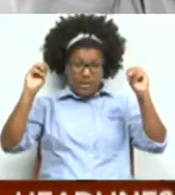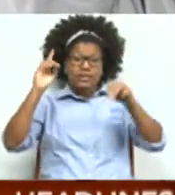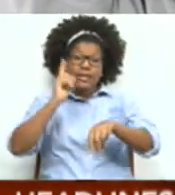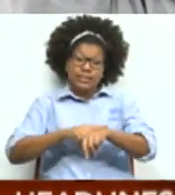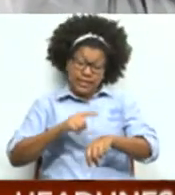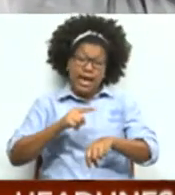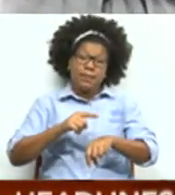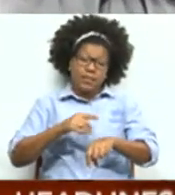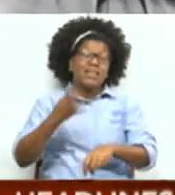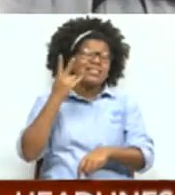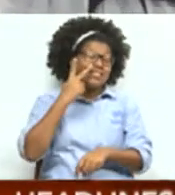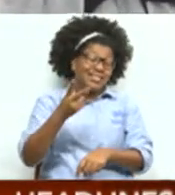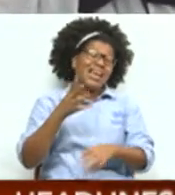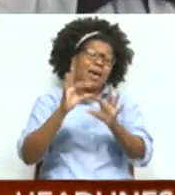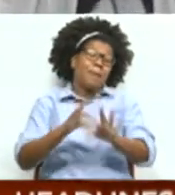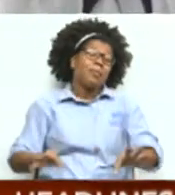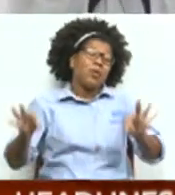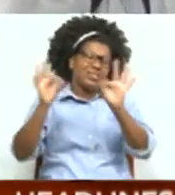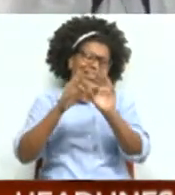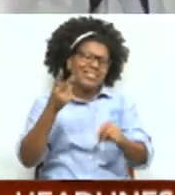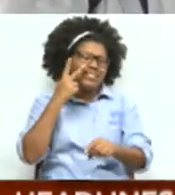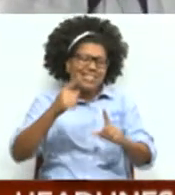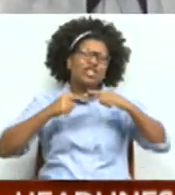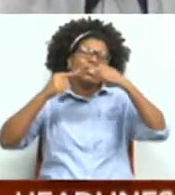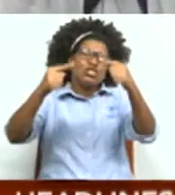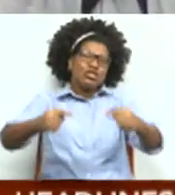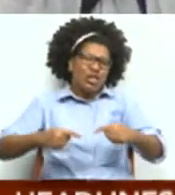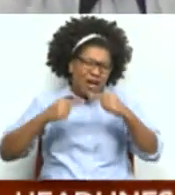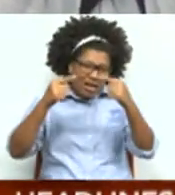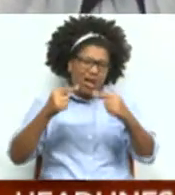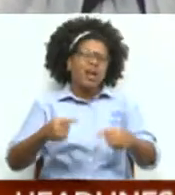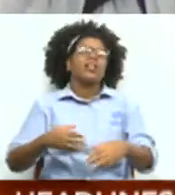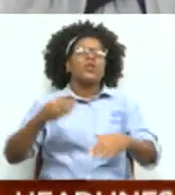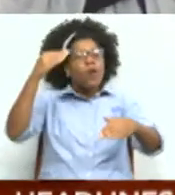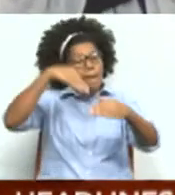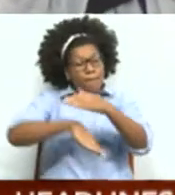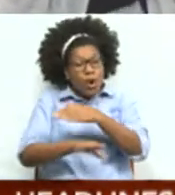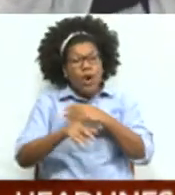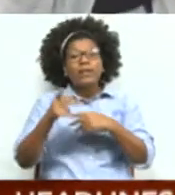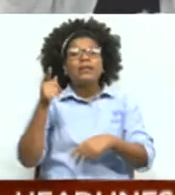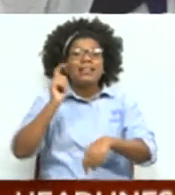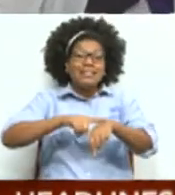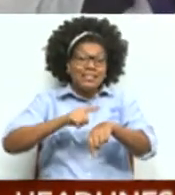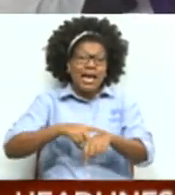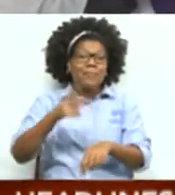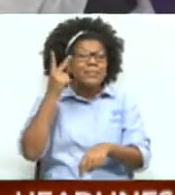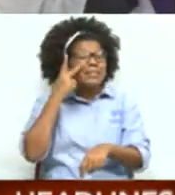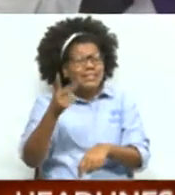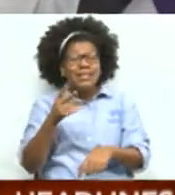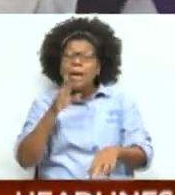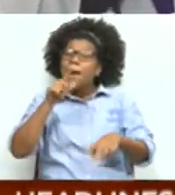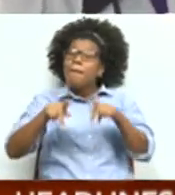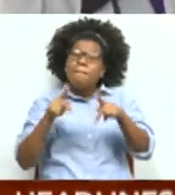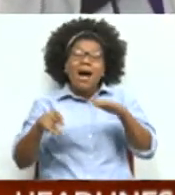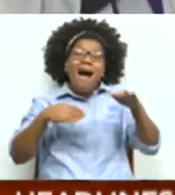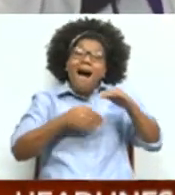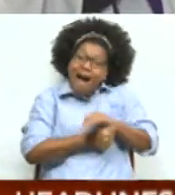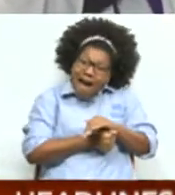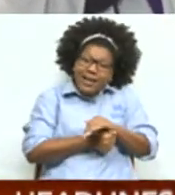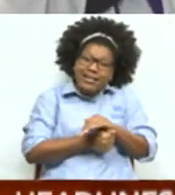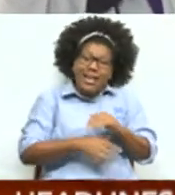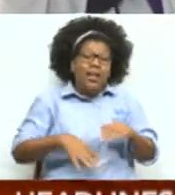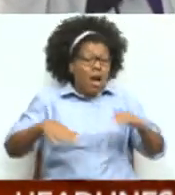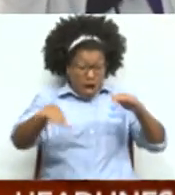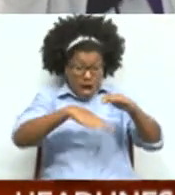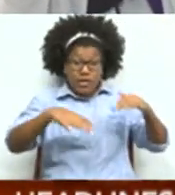the struggles. He was born in that era. He saw me hiding all under the bridge and running